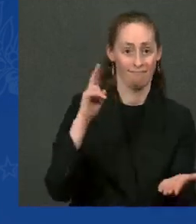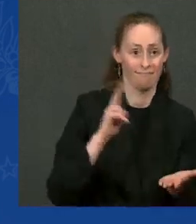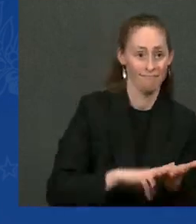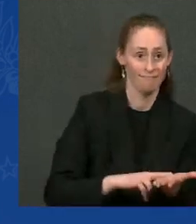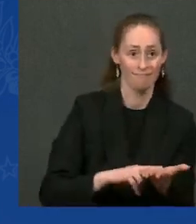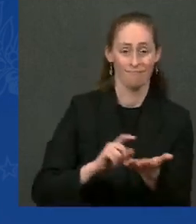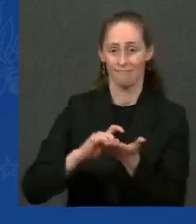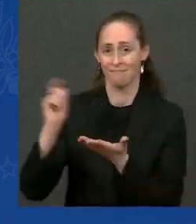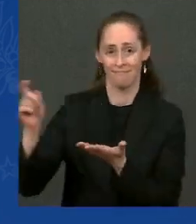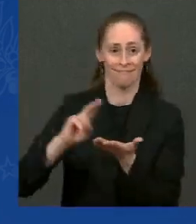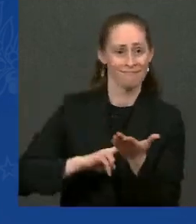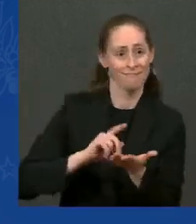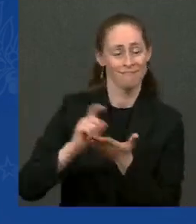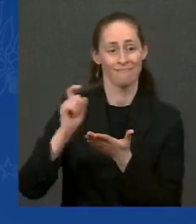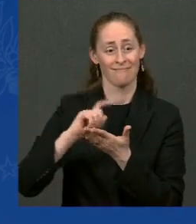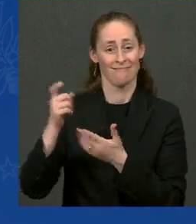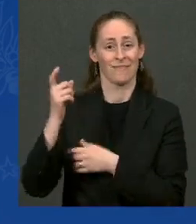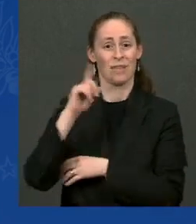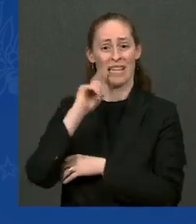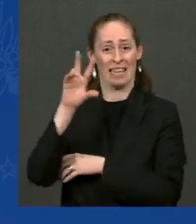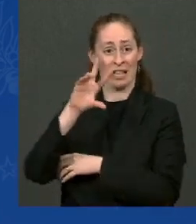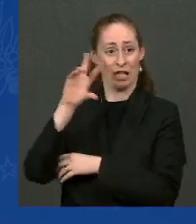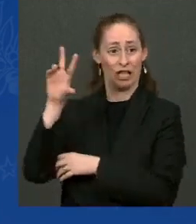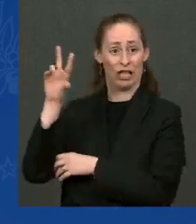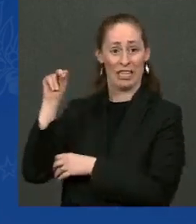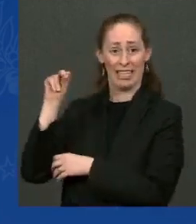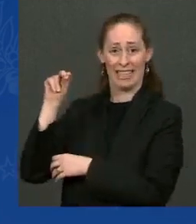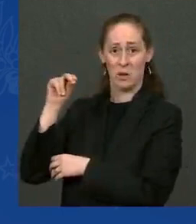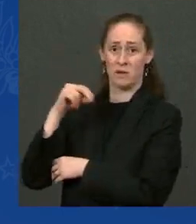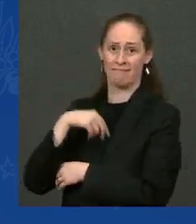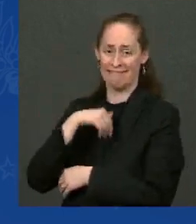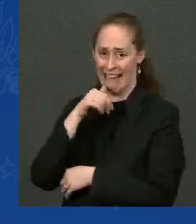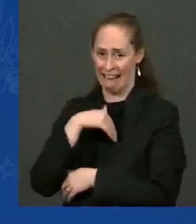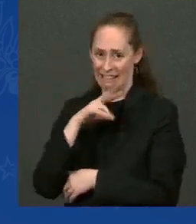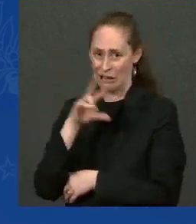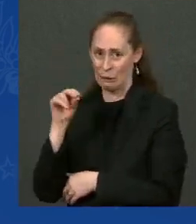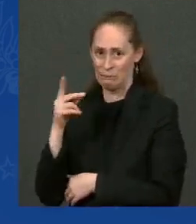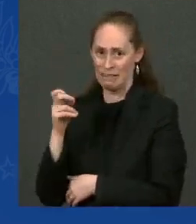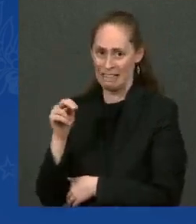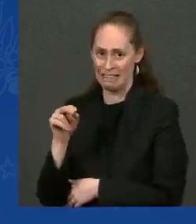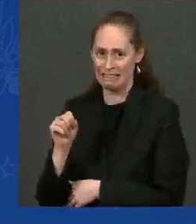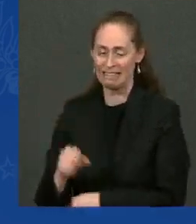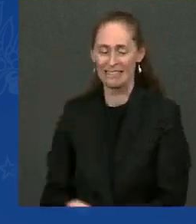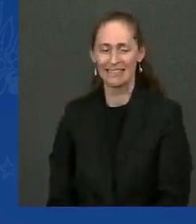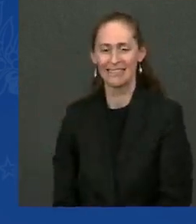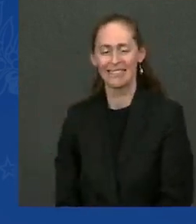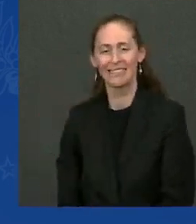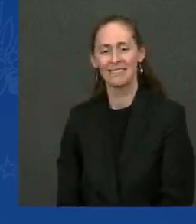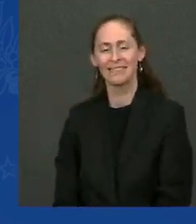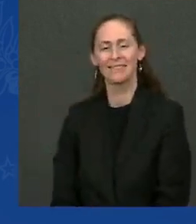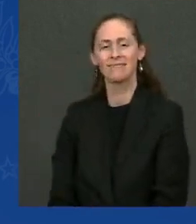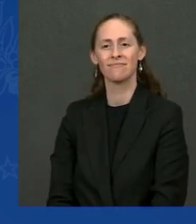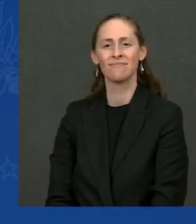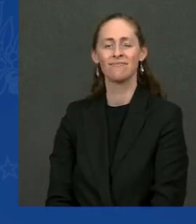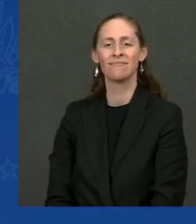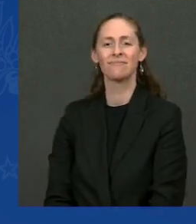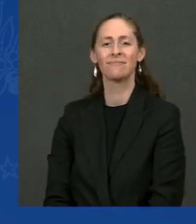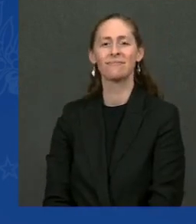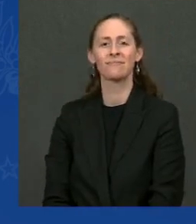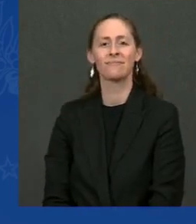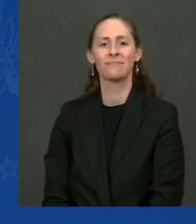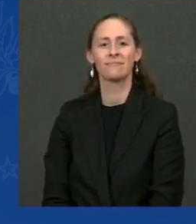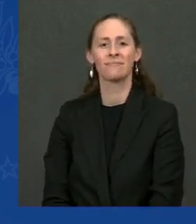I only have one pen. Just break it in 30 parts. Are you Vice President? Yeah. Please. All right. Thank